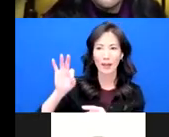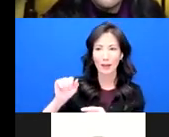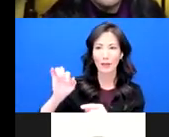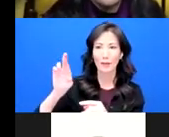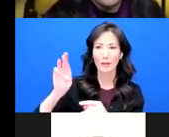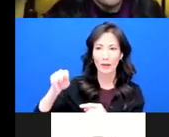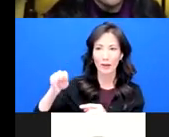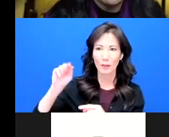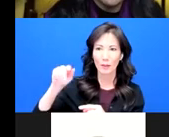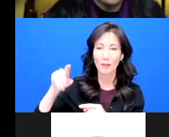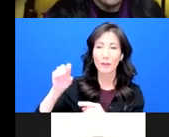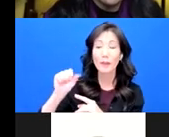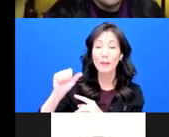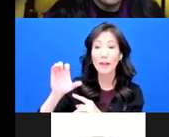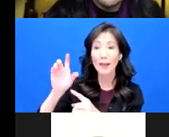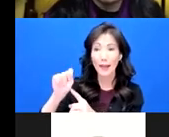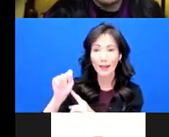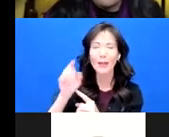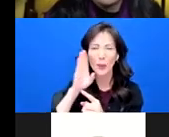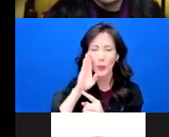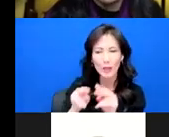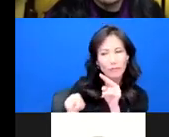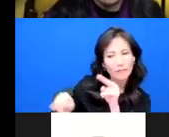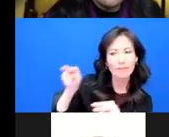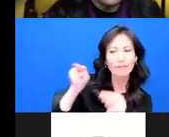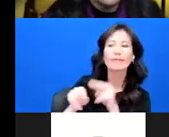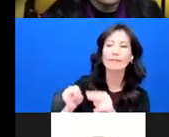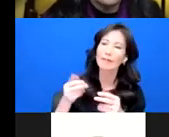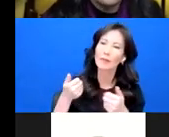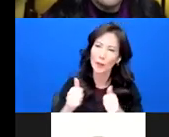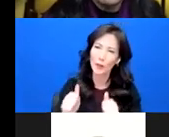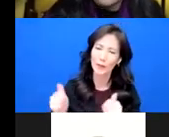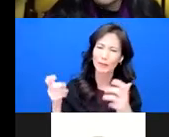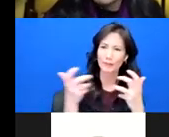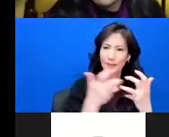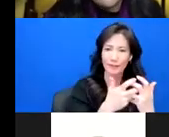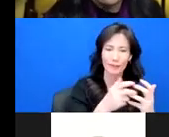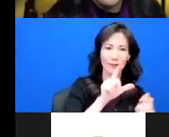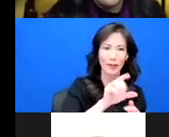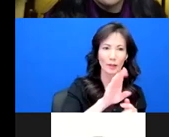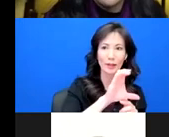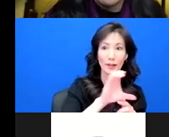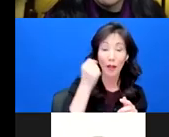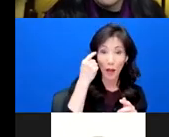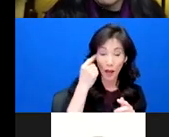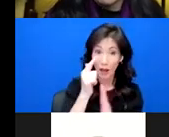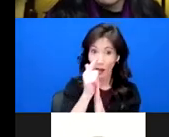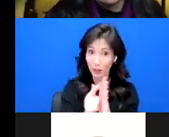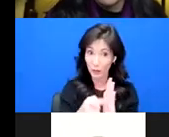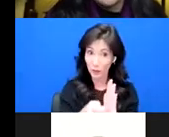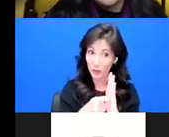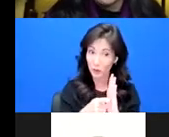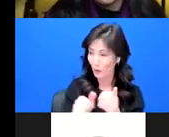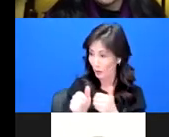process. But again, the Long Beach Community College District is not bound to the Fair Maps Act. But under the Fair Maps Act, there are a couple